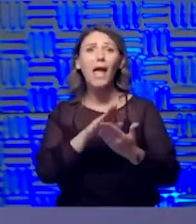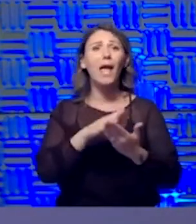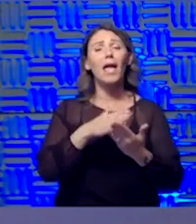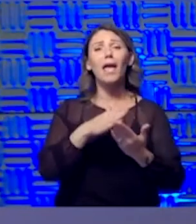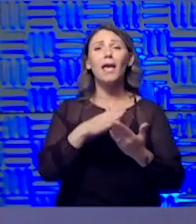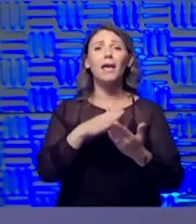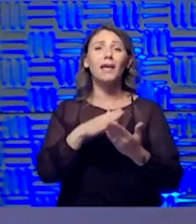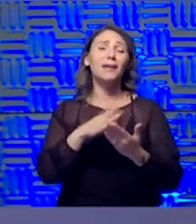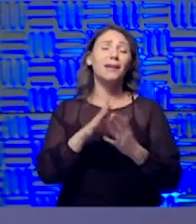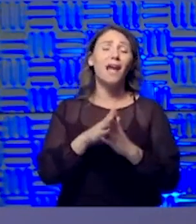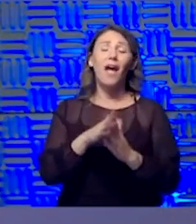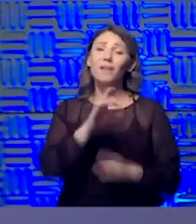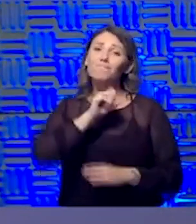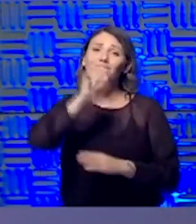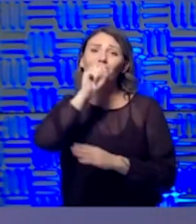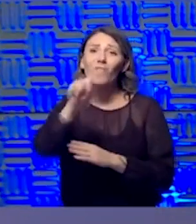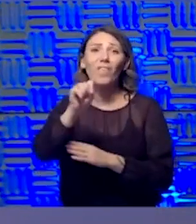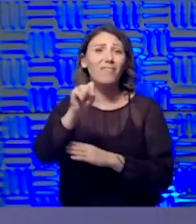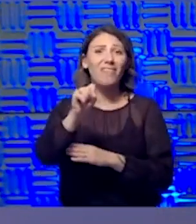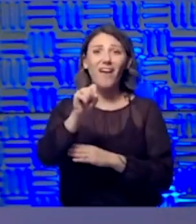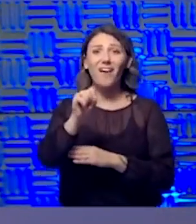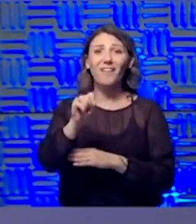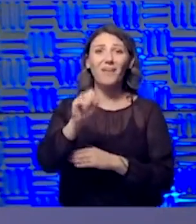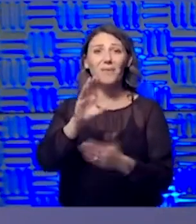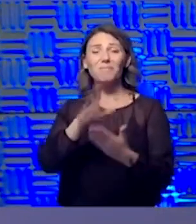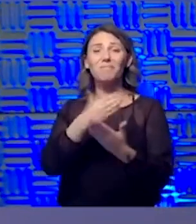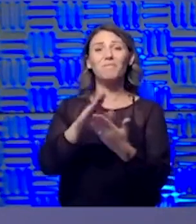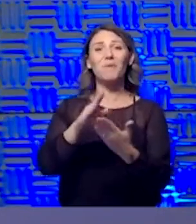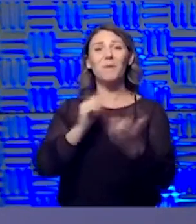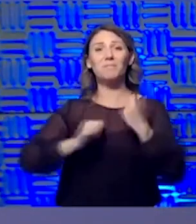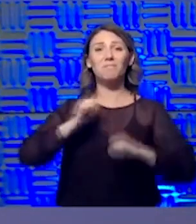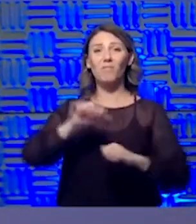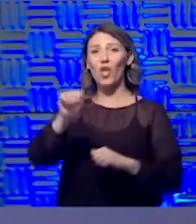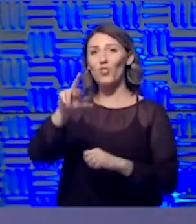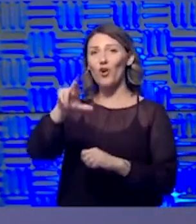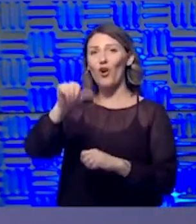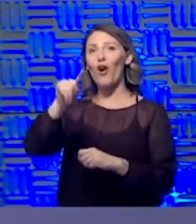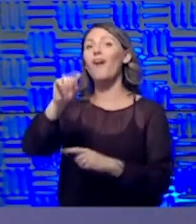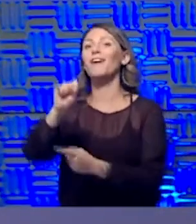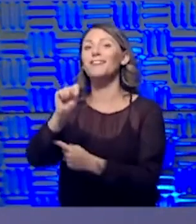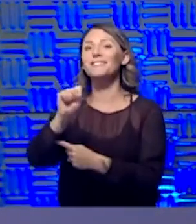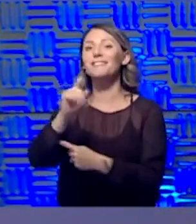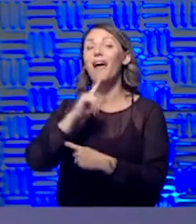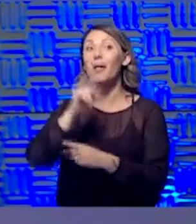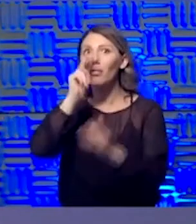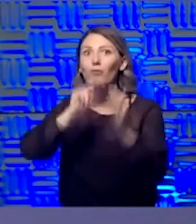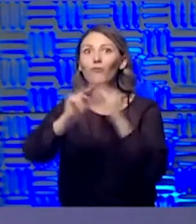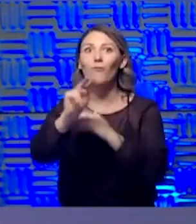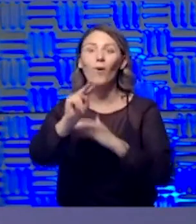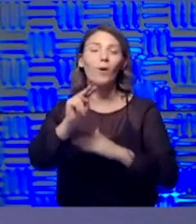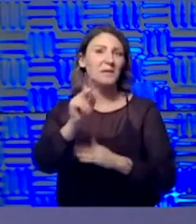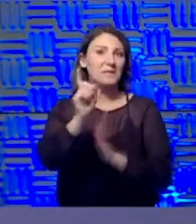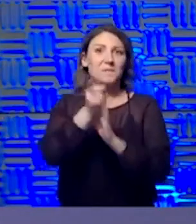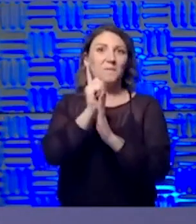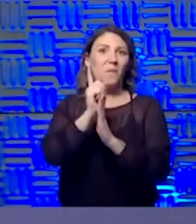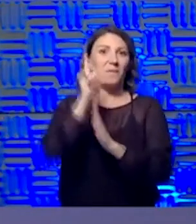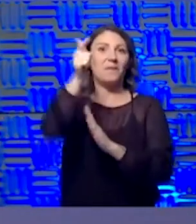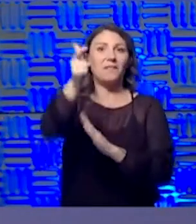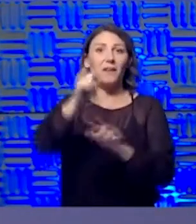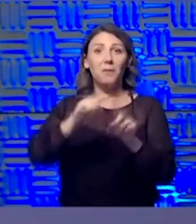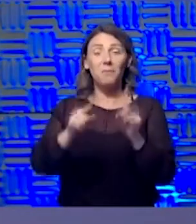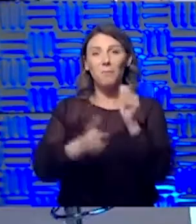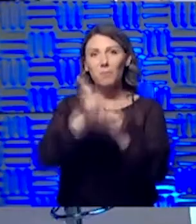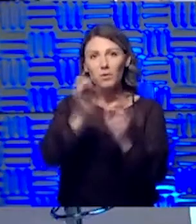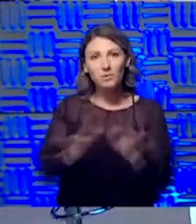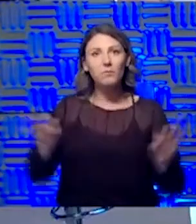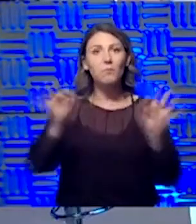I love the arts. So I'll look forward to both of those at some point in time. But most importantly, it's family and